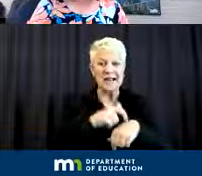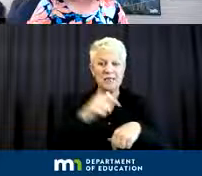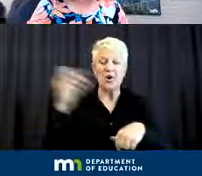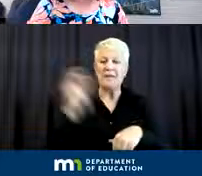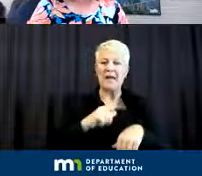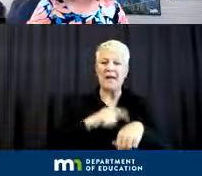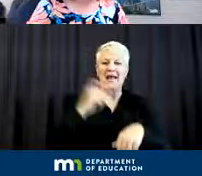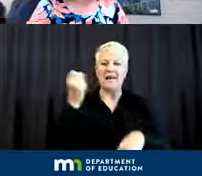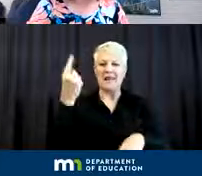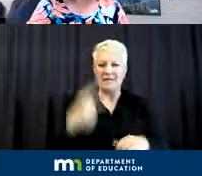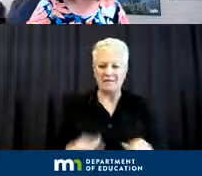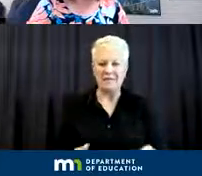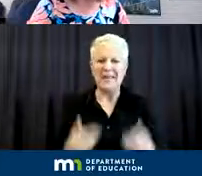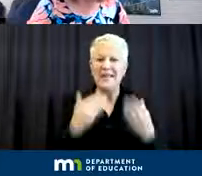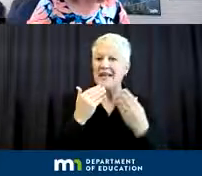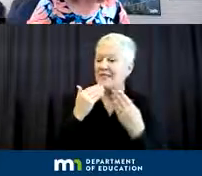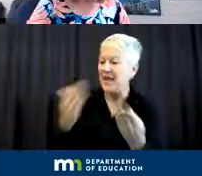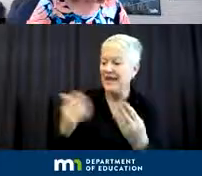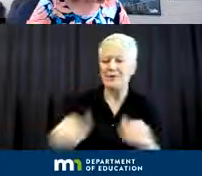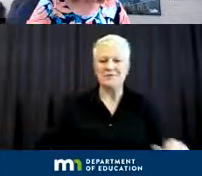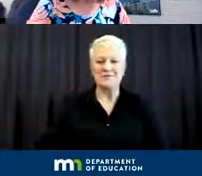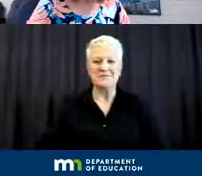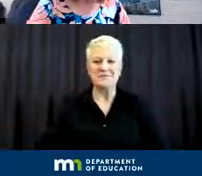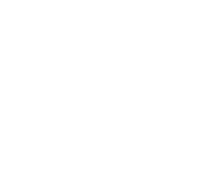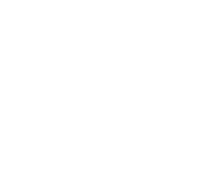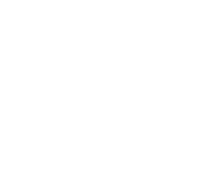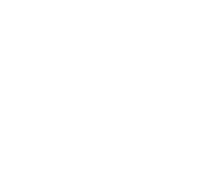11. Okay, thank you.